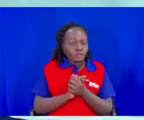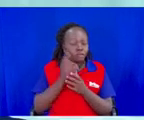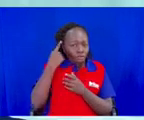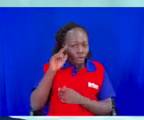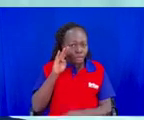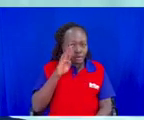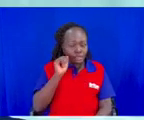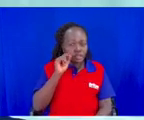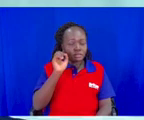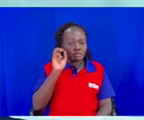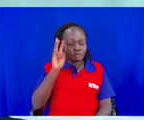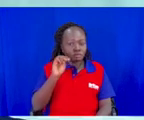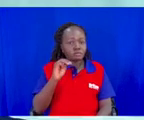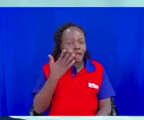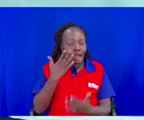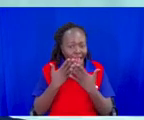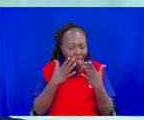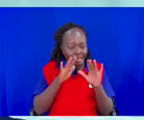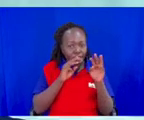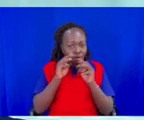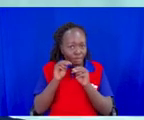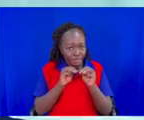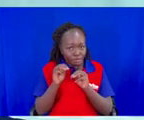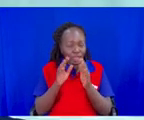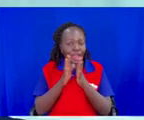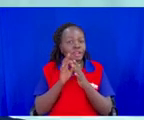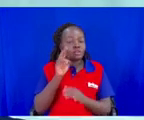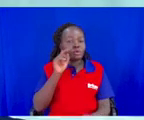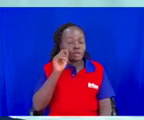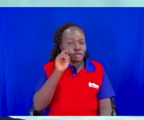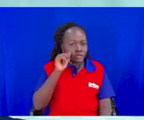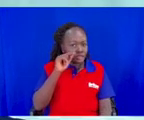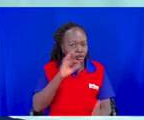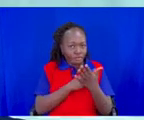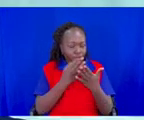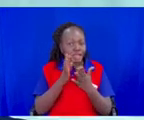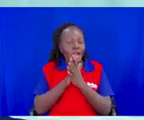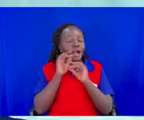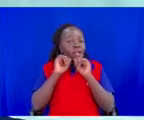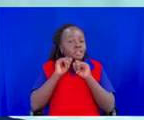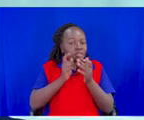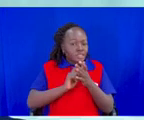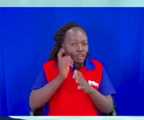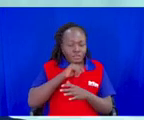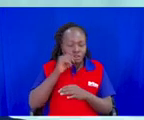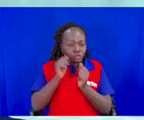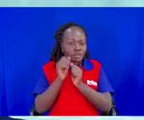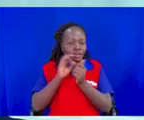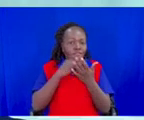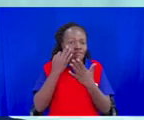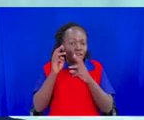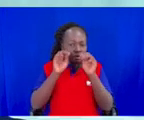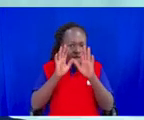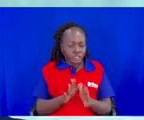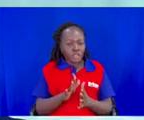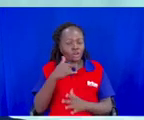Asset Managers Unit Trust Funds and the trustee agreement that we've signed with the fund manager, we wish